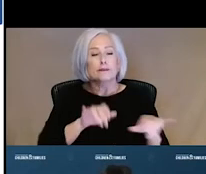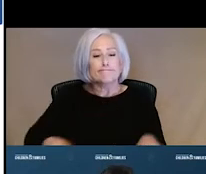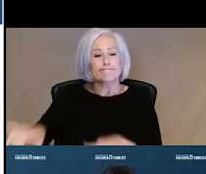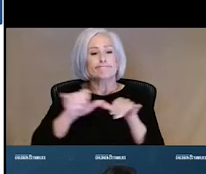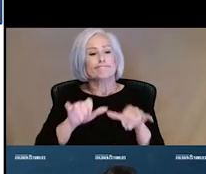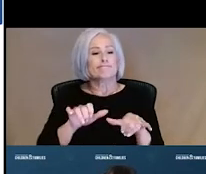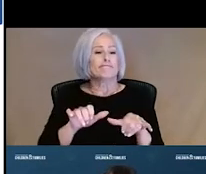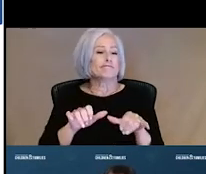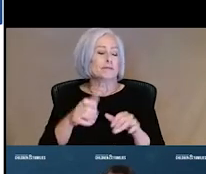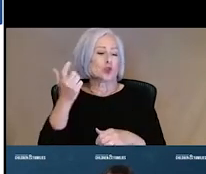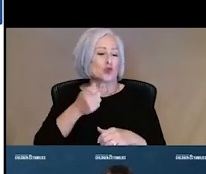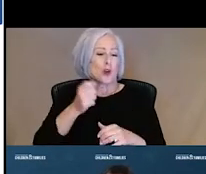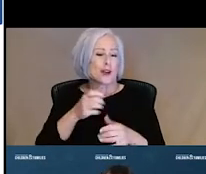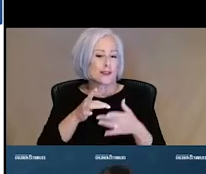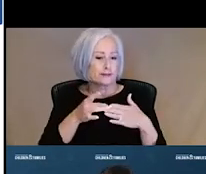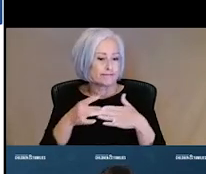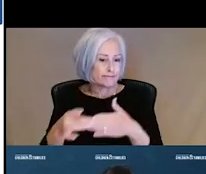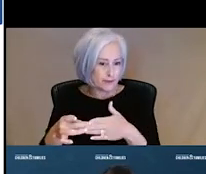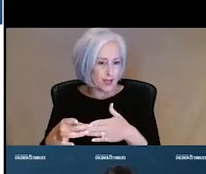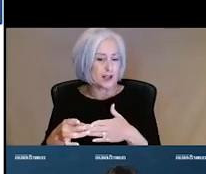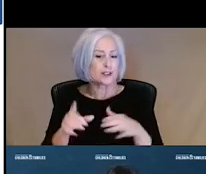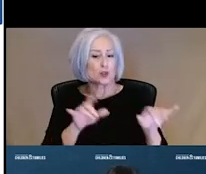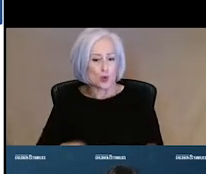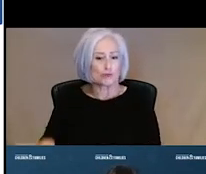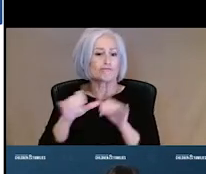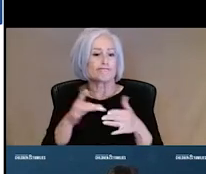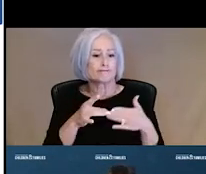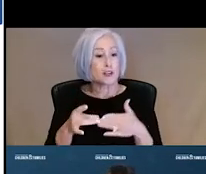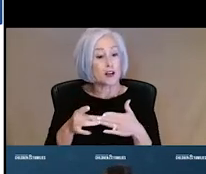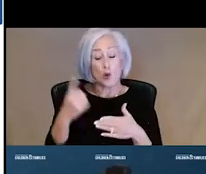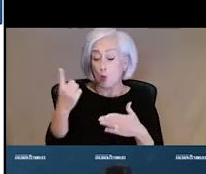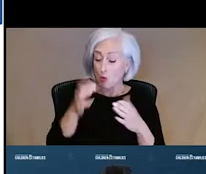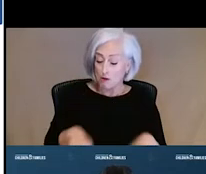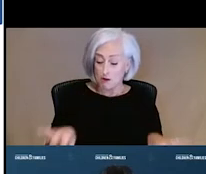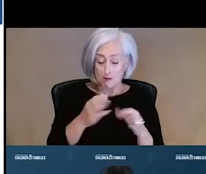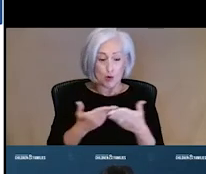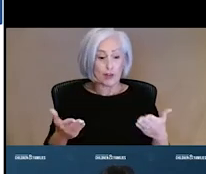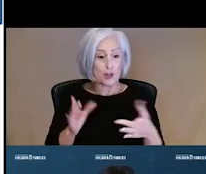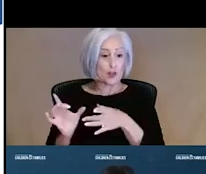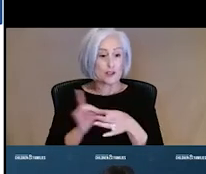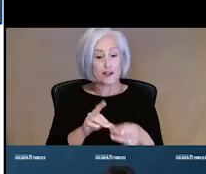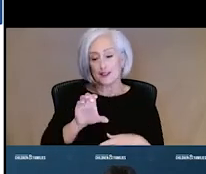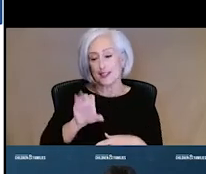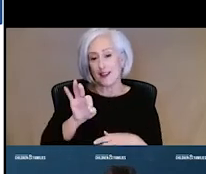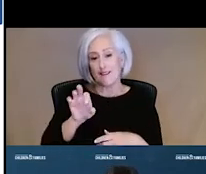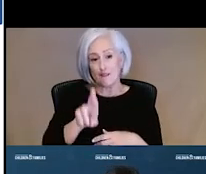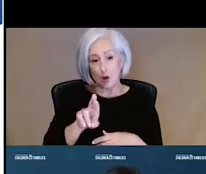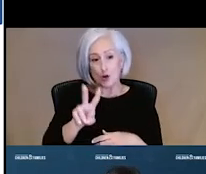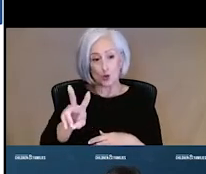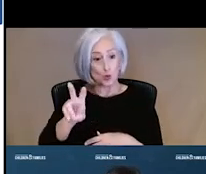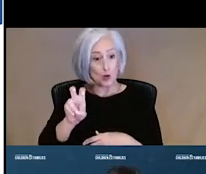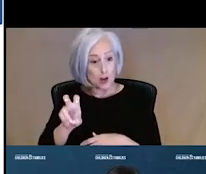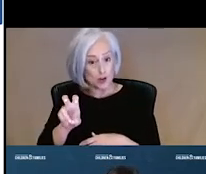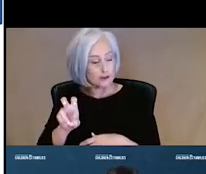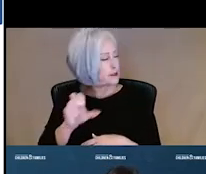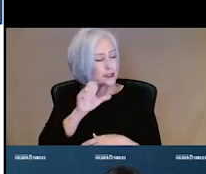uniform guidance. But one important thing that you should know about the 2 CFR 200, it does not